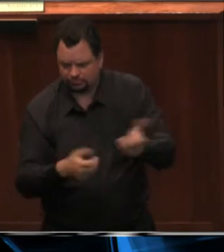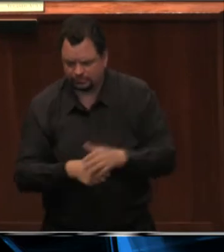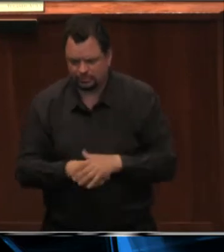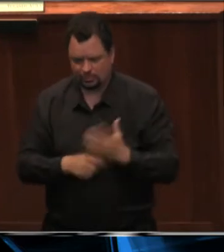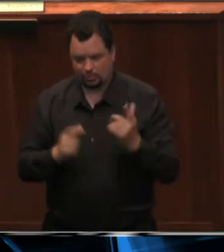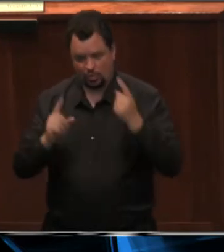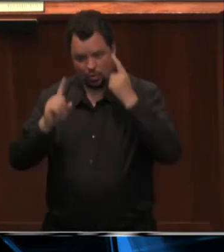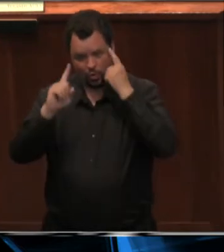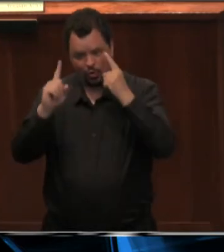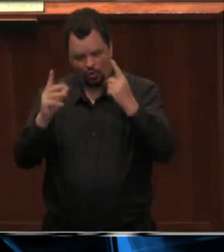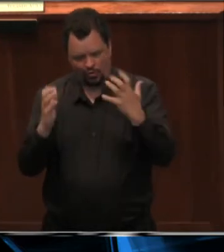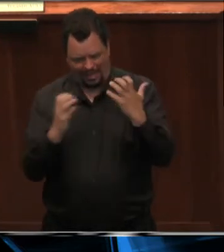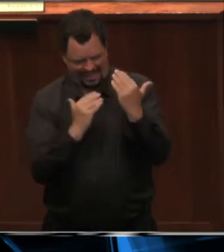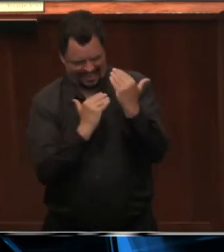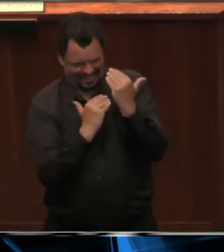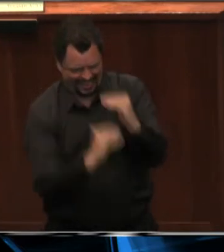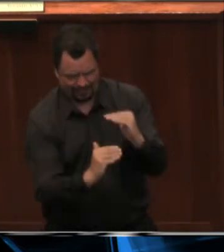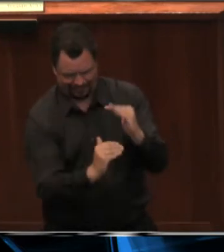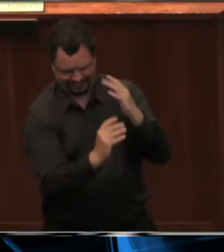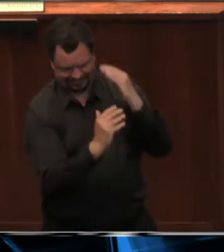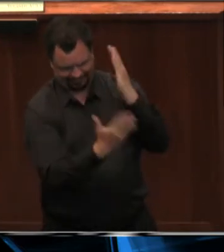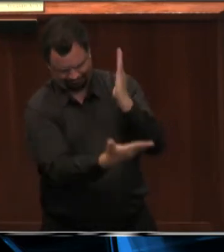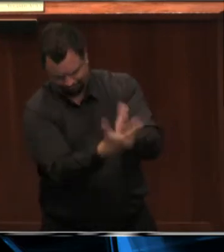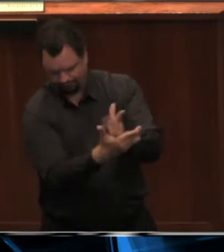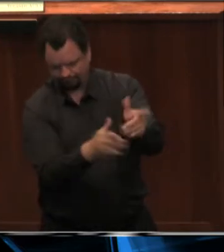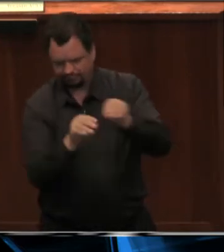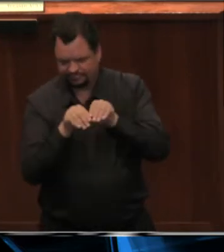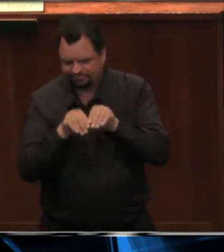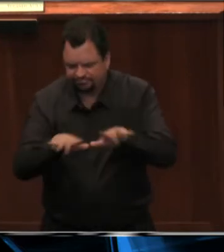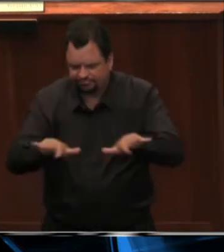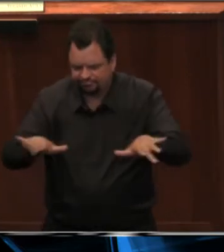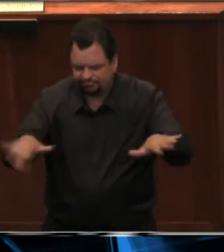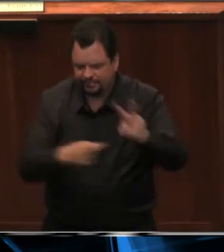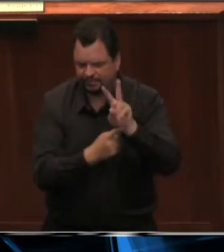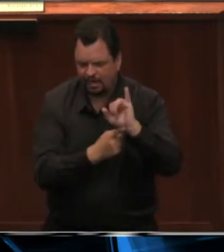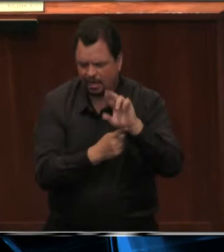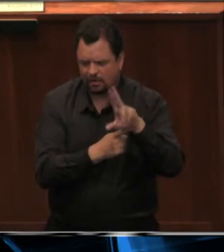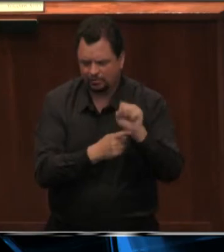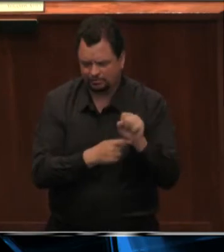other respiratory infections that can complicate the picture. Yeah.